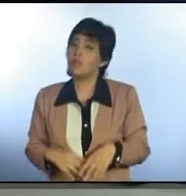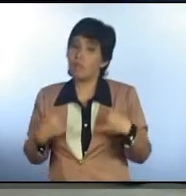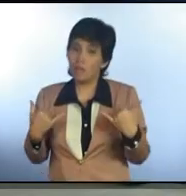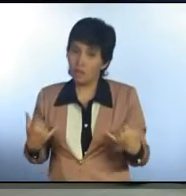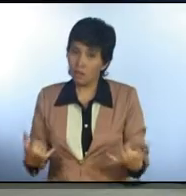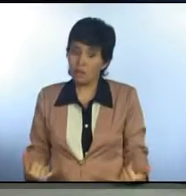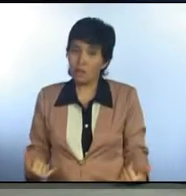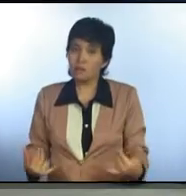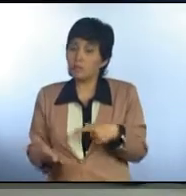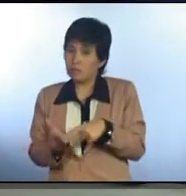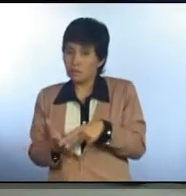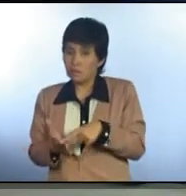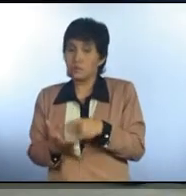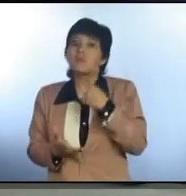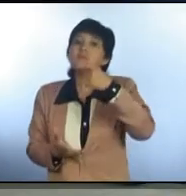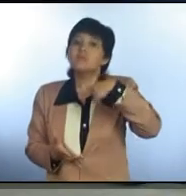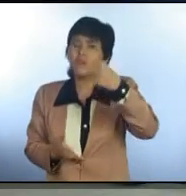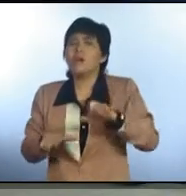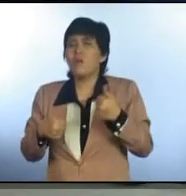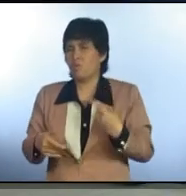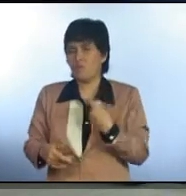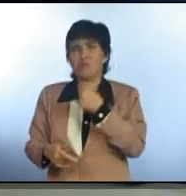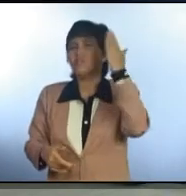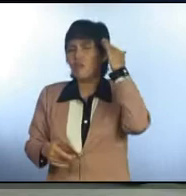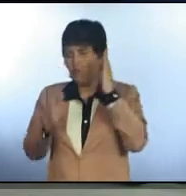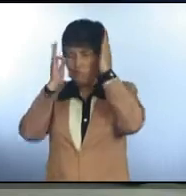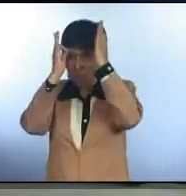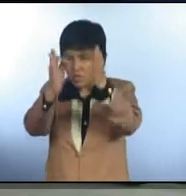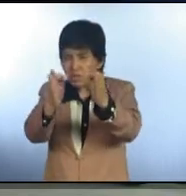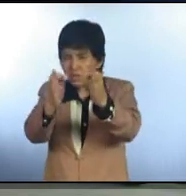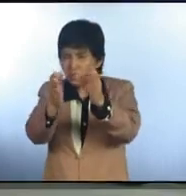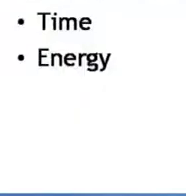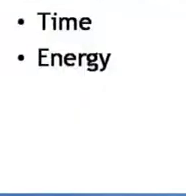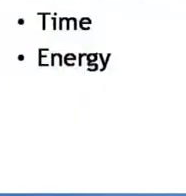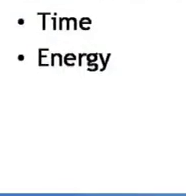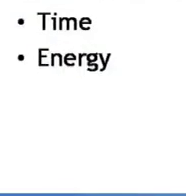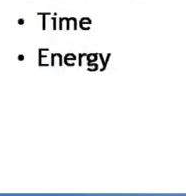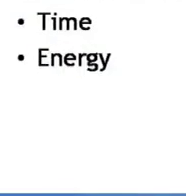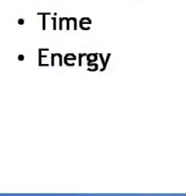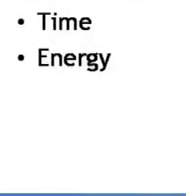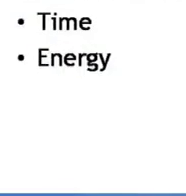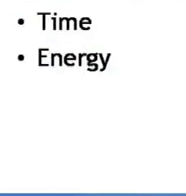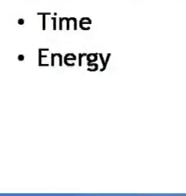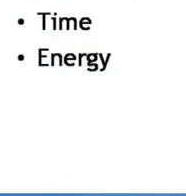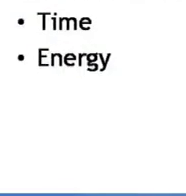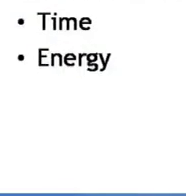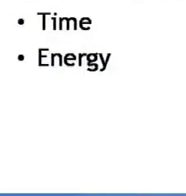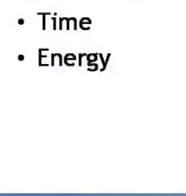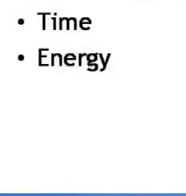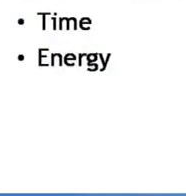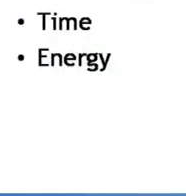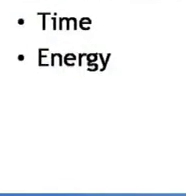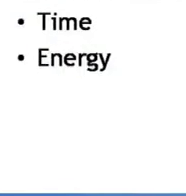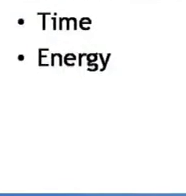Now, sometimes you would say, how do we know whether do we focus on the central or do we focus on the